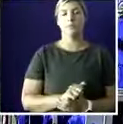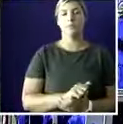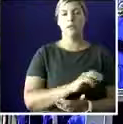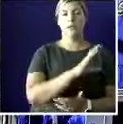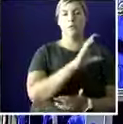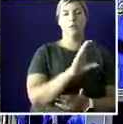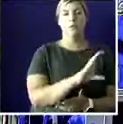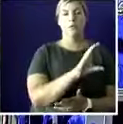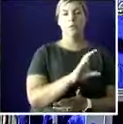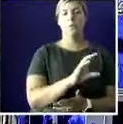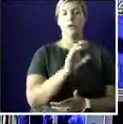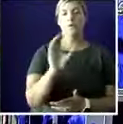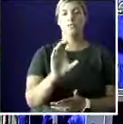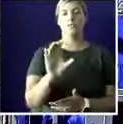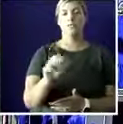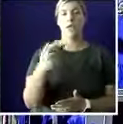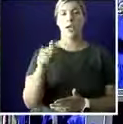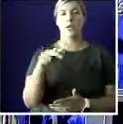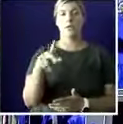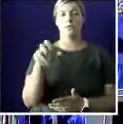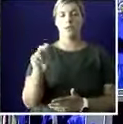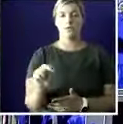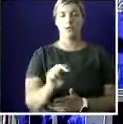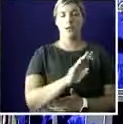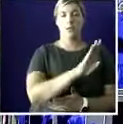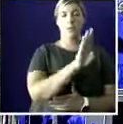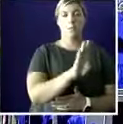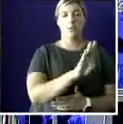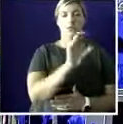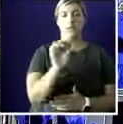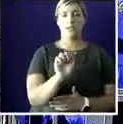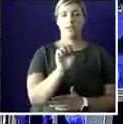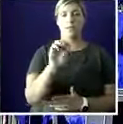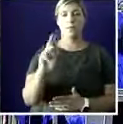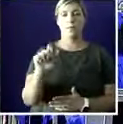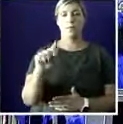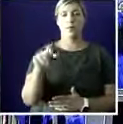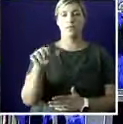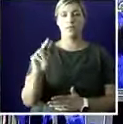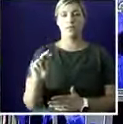Corey Christopher Harrison. Bryce Alexander Martin.